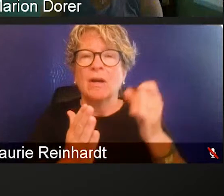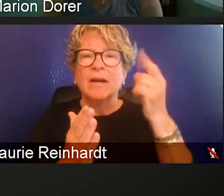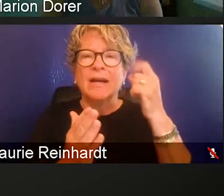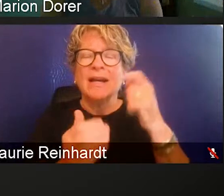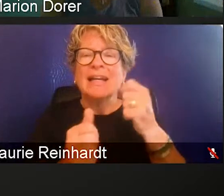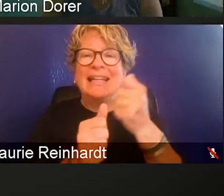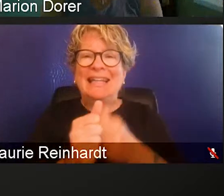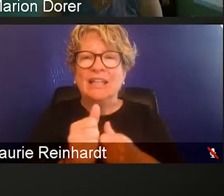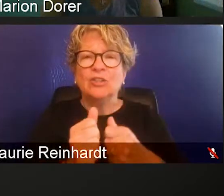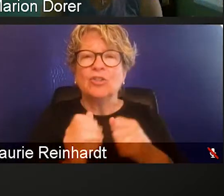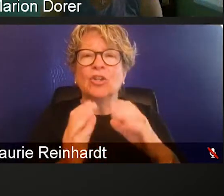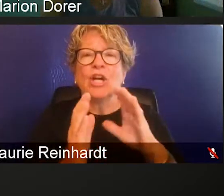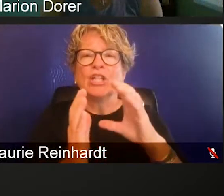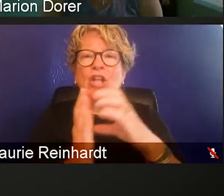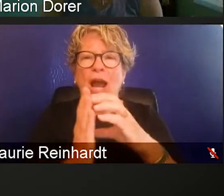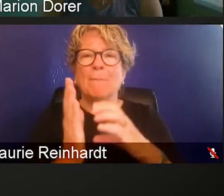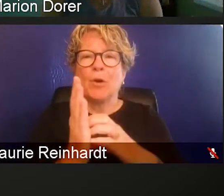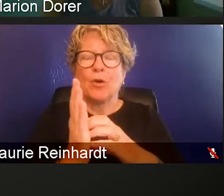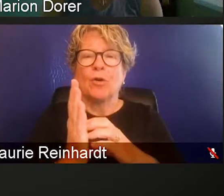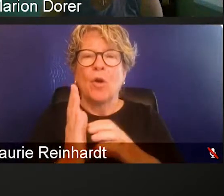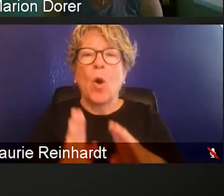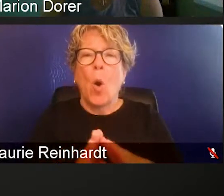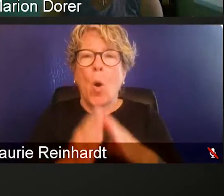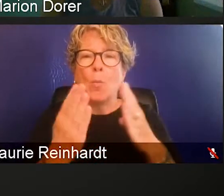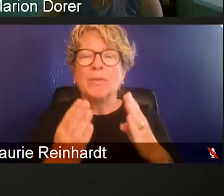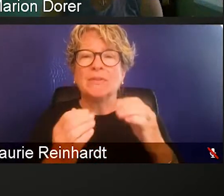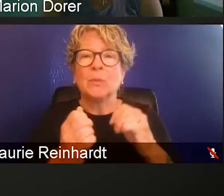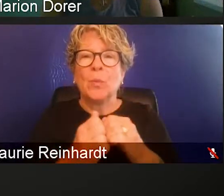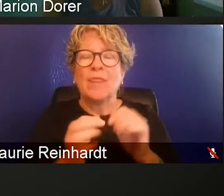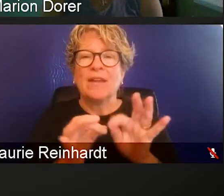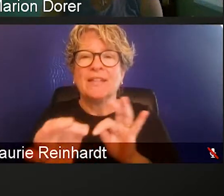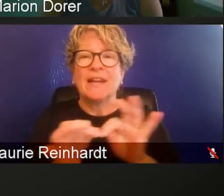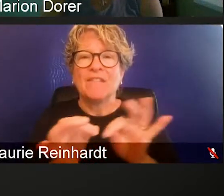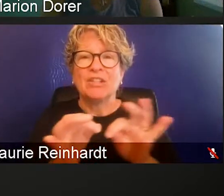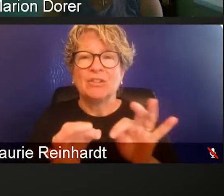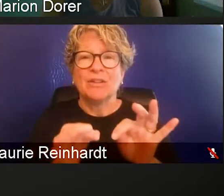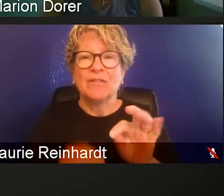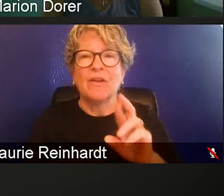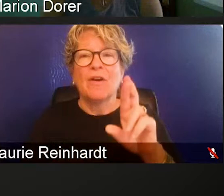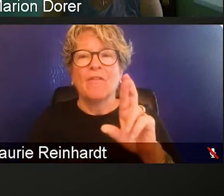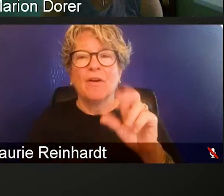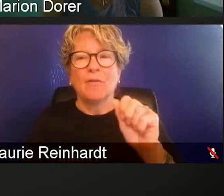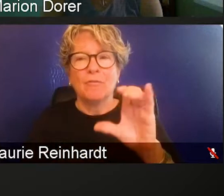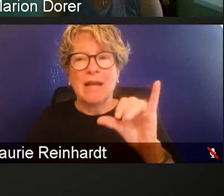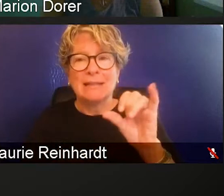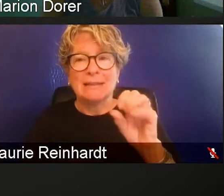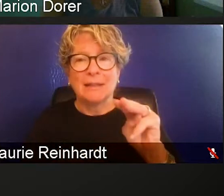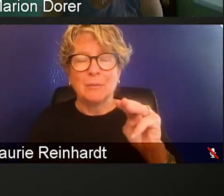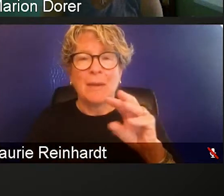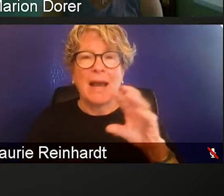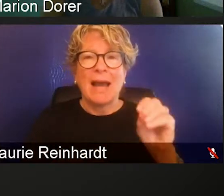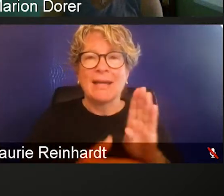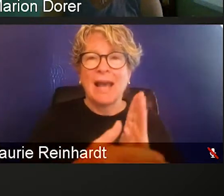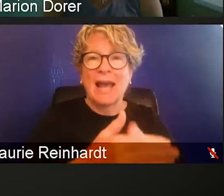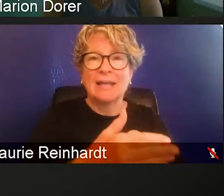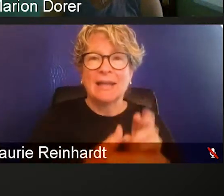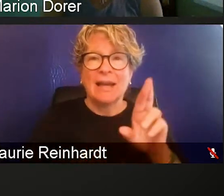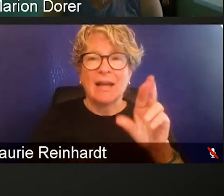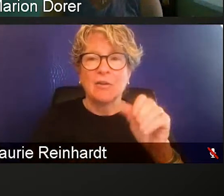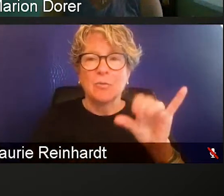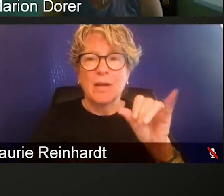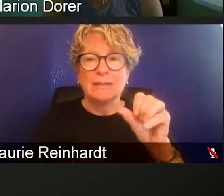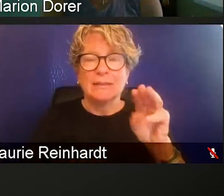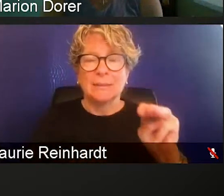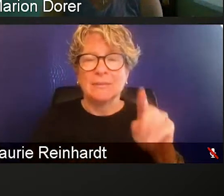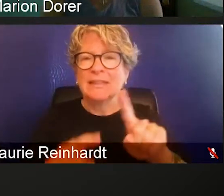definition of what, of racism versus anti-racism, and in many different areas. And to me that,